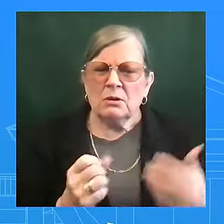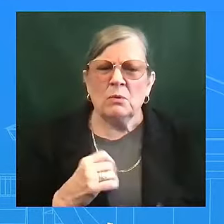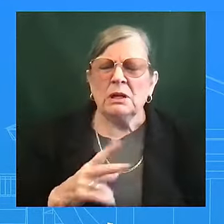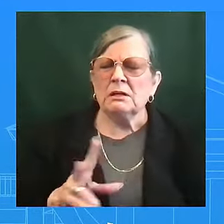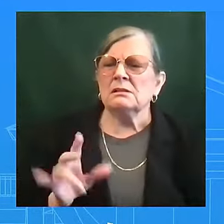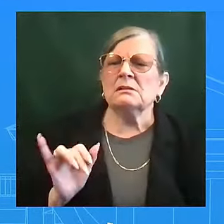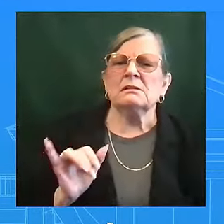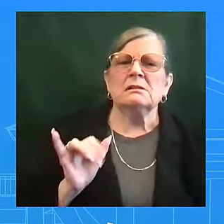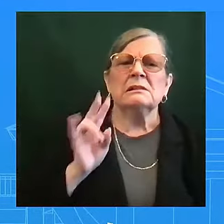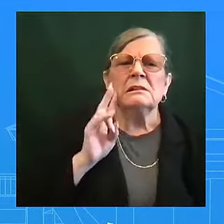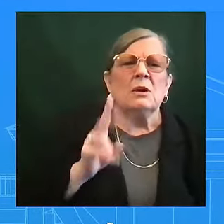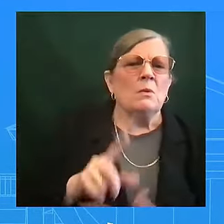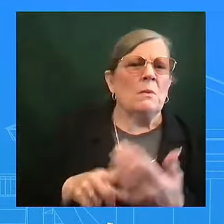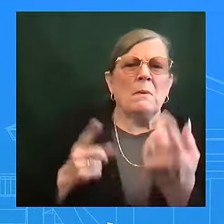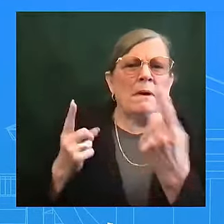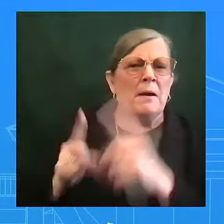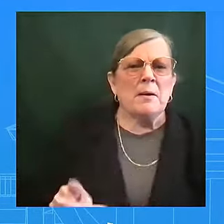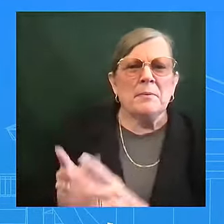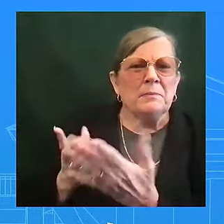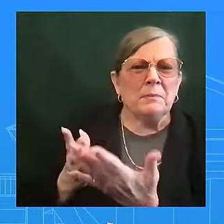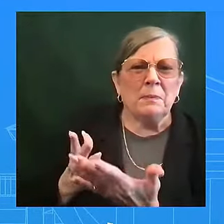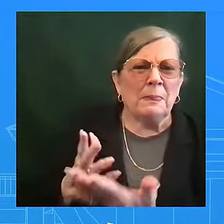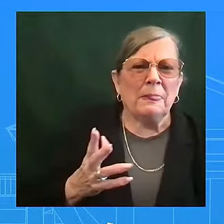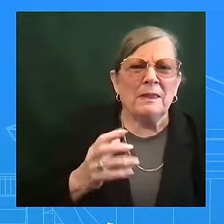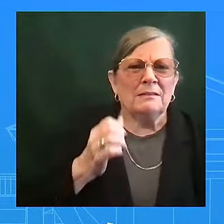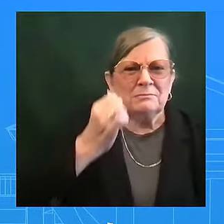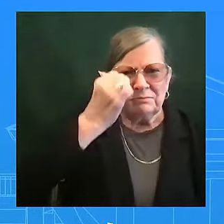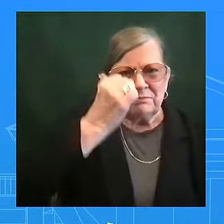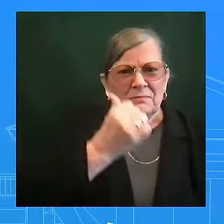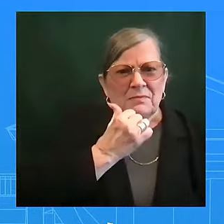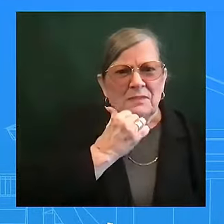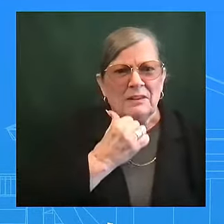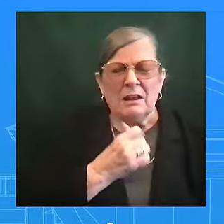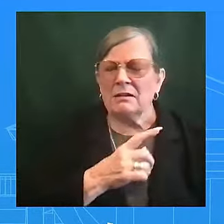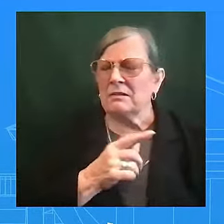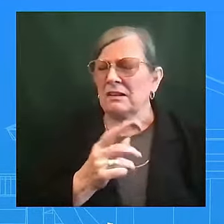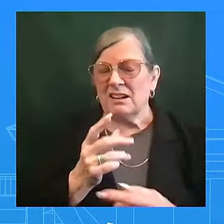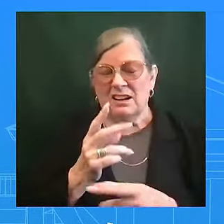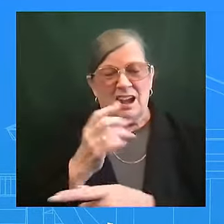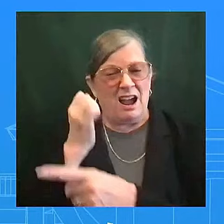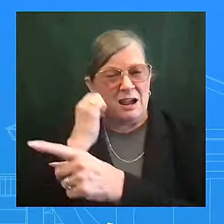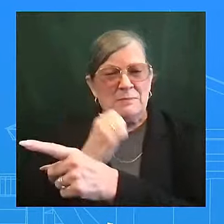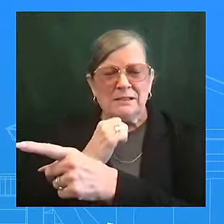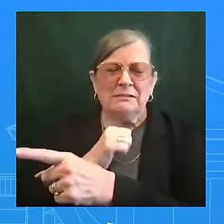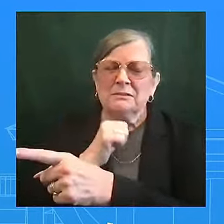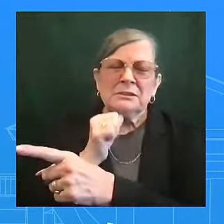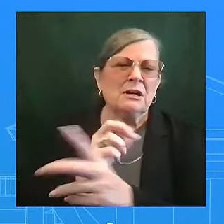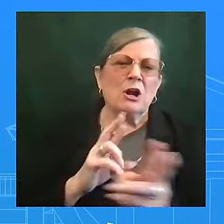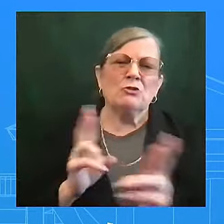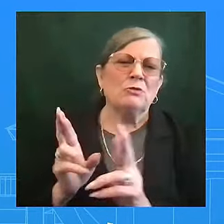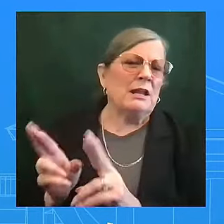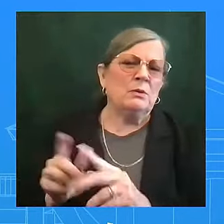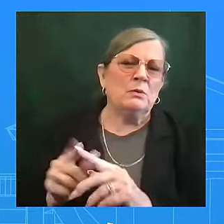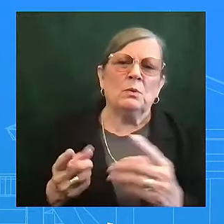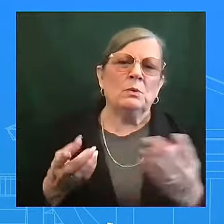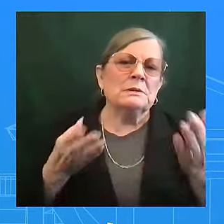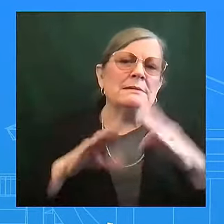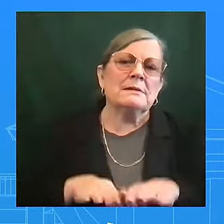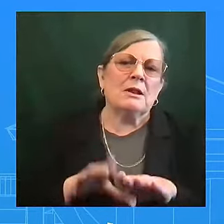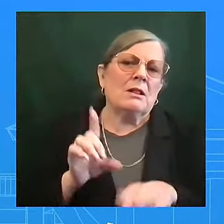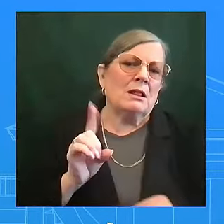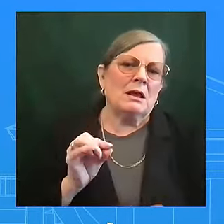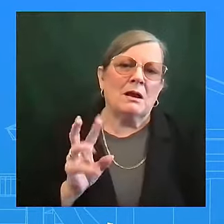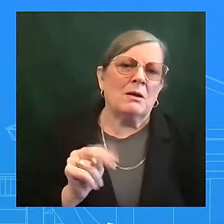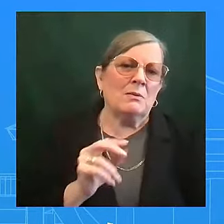sincerity of the negotiations. And that's what we see. So, even though we're hearing that, we want to continue